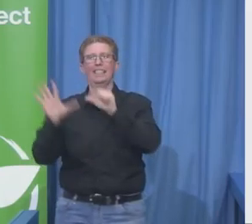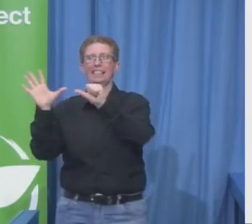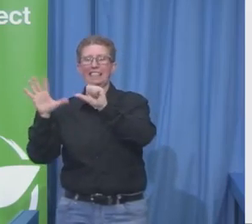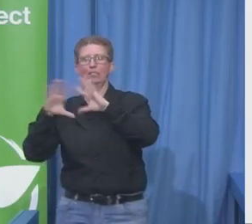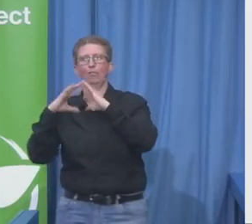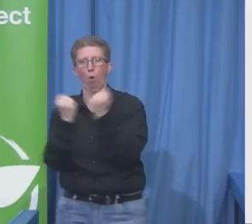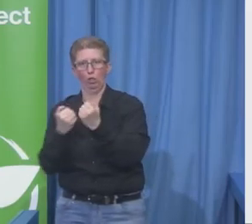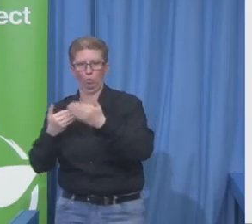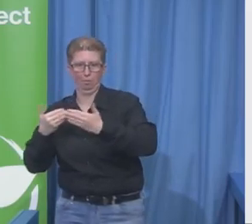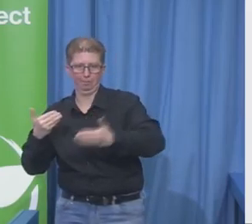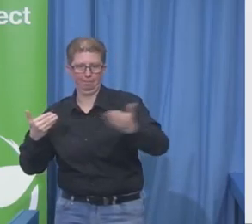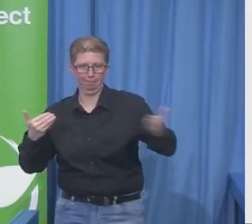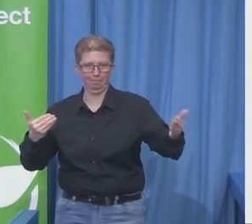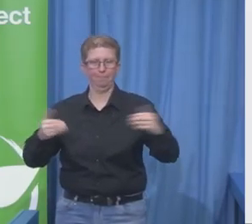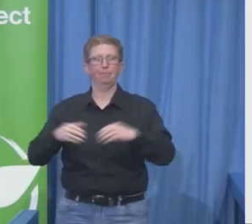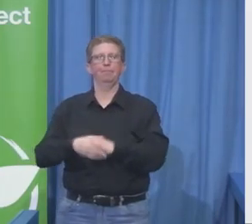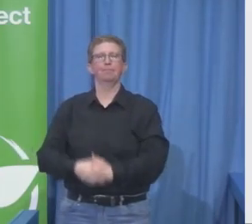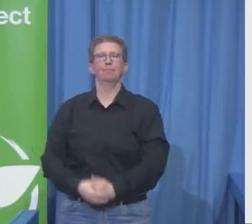basis.